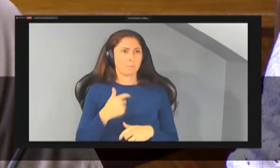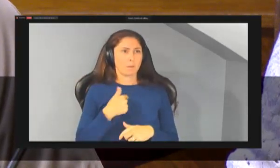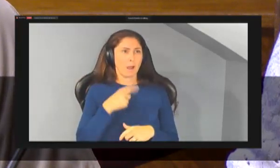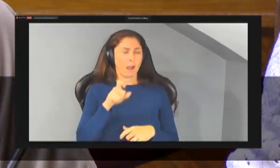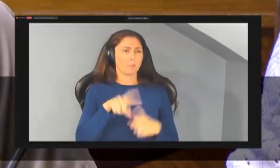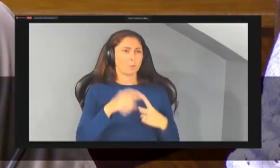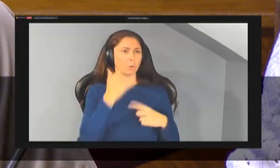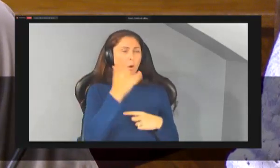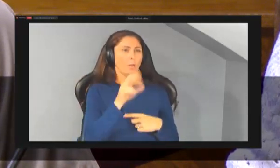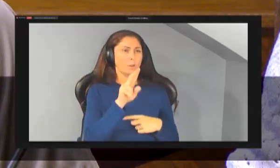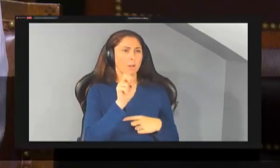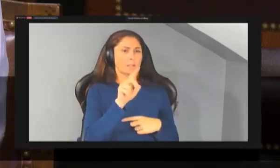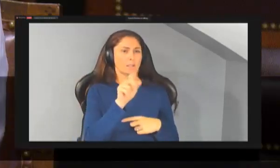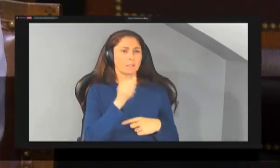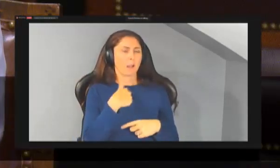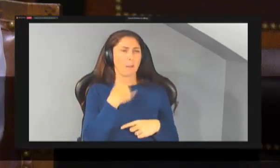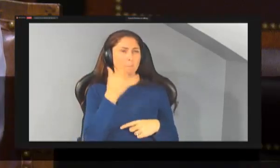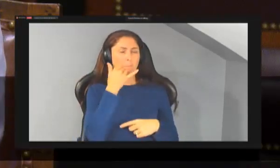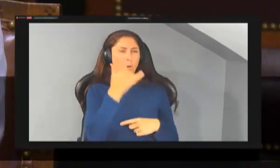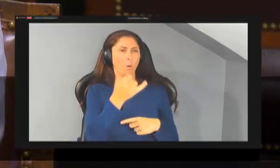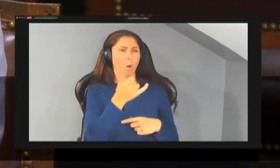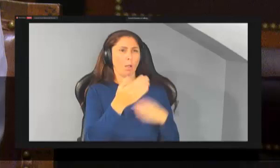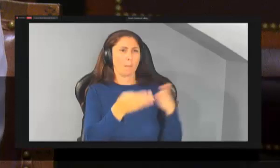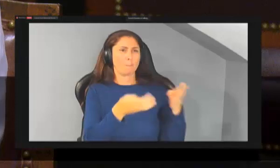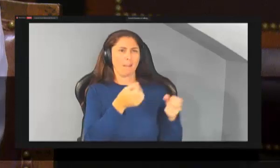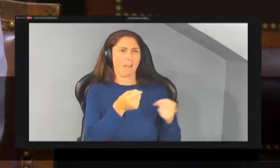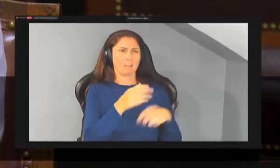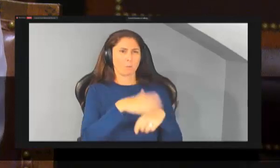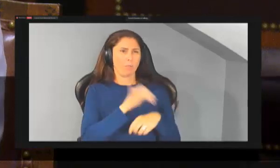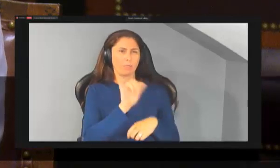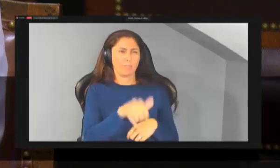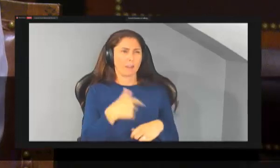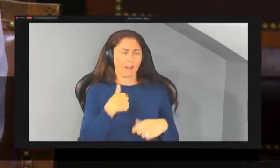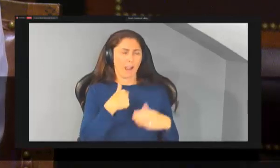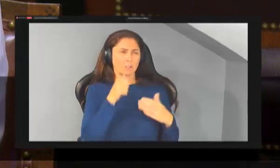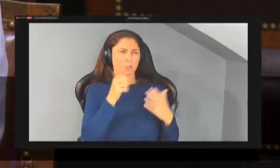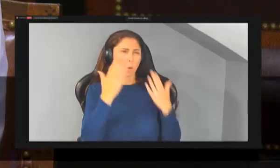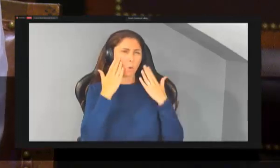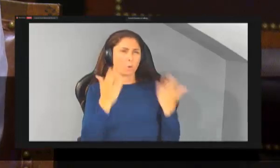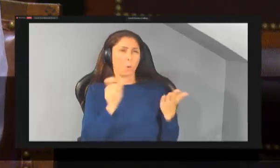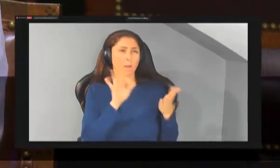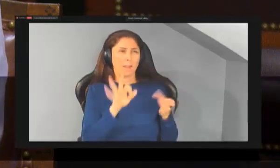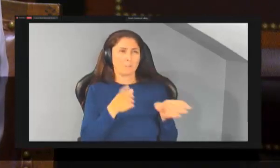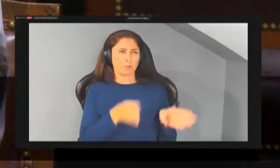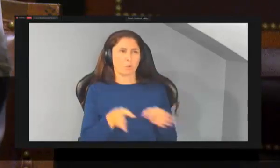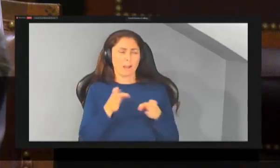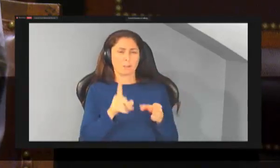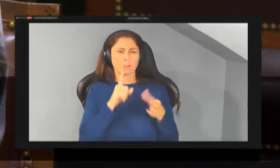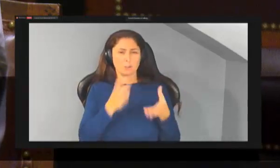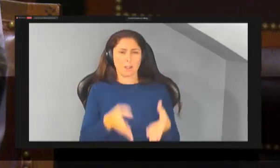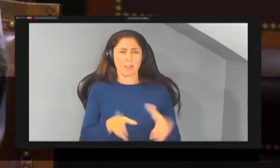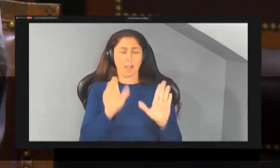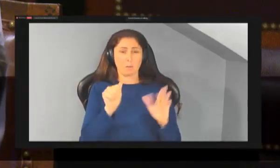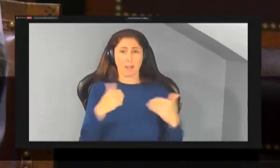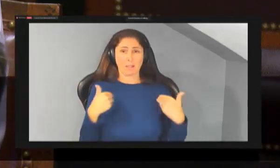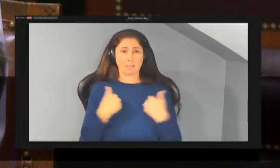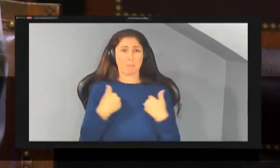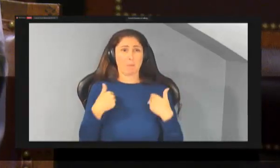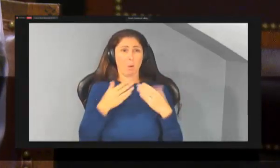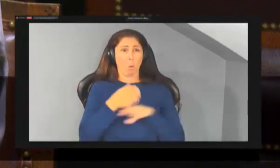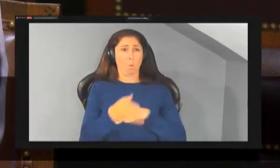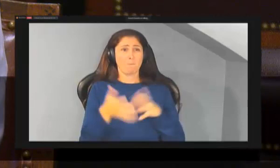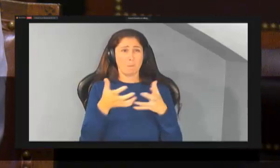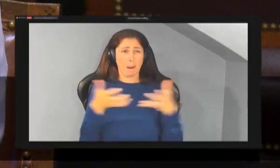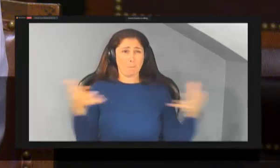think I'm going to call BS on that. I just don't know that a strategy is allowed to let a species overpopulate to the